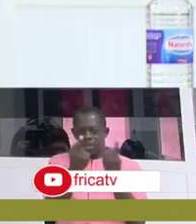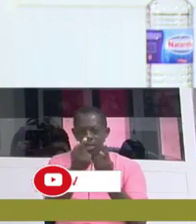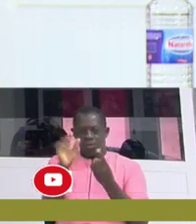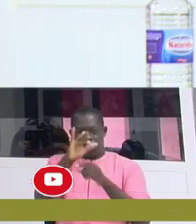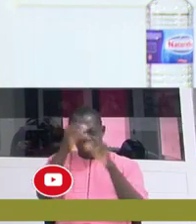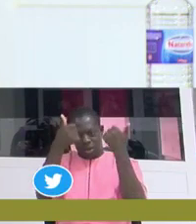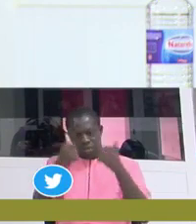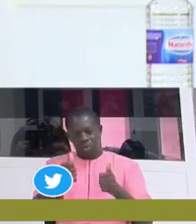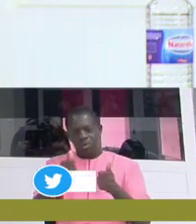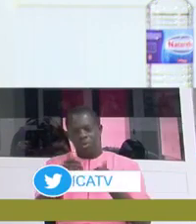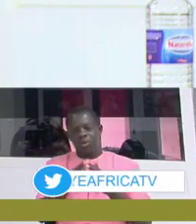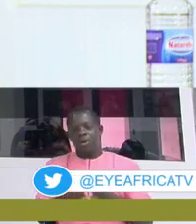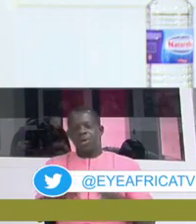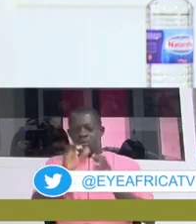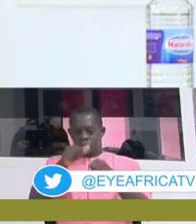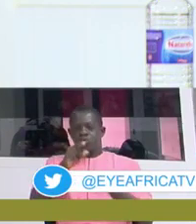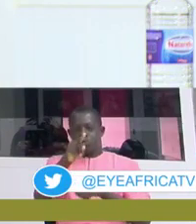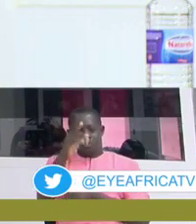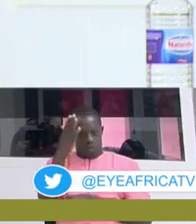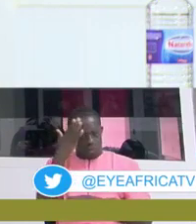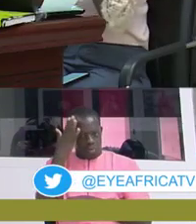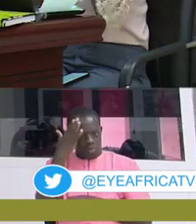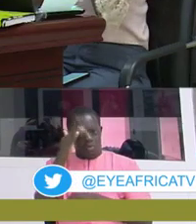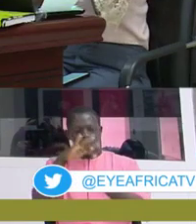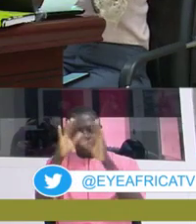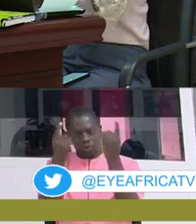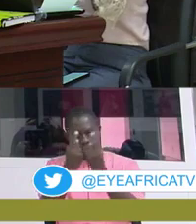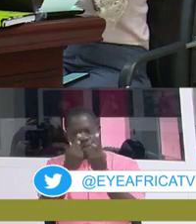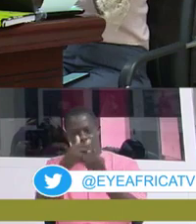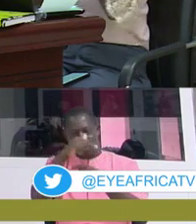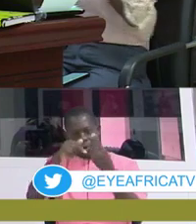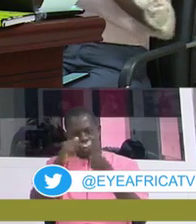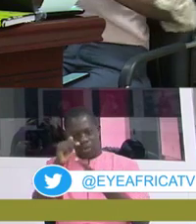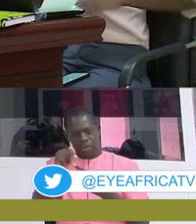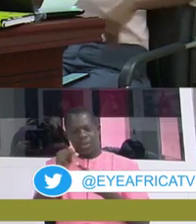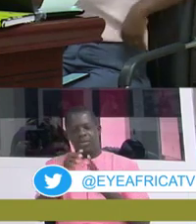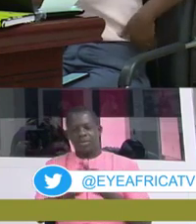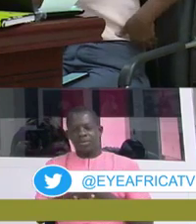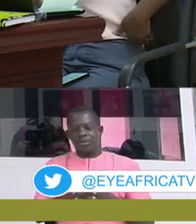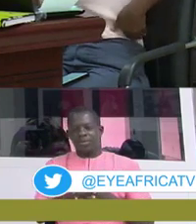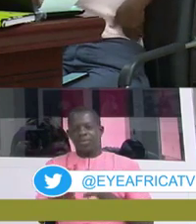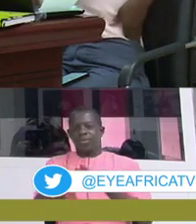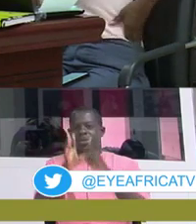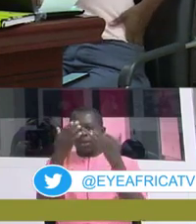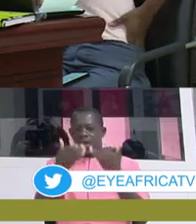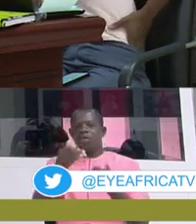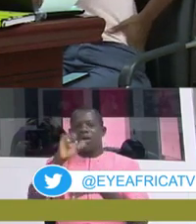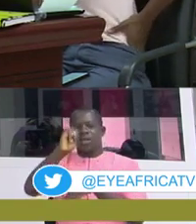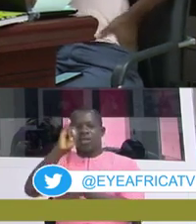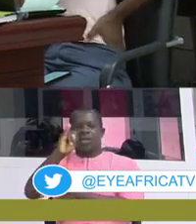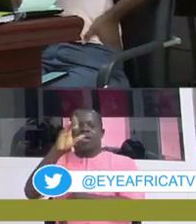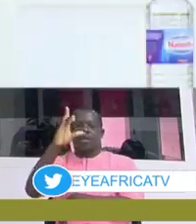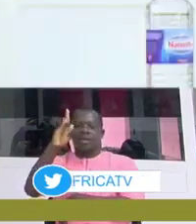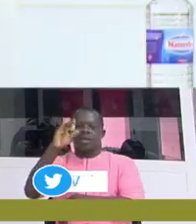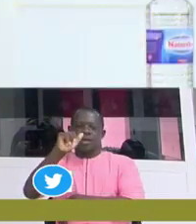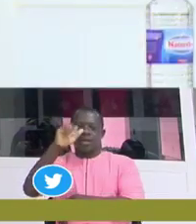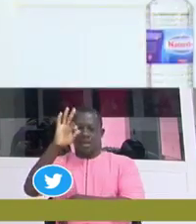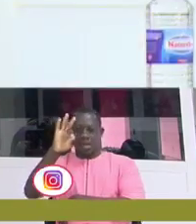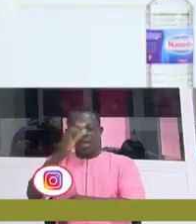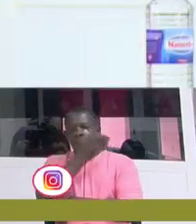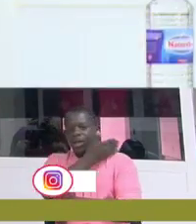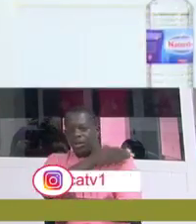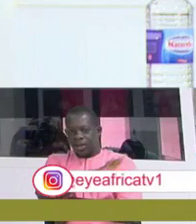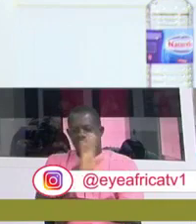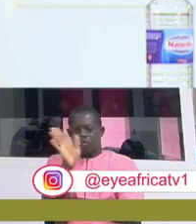In any case. You will get to know something about that it. Not nata. See that eventually left Binjona.